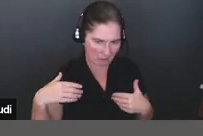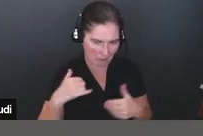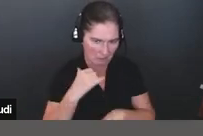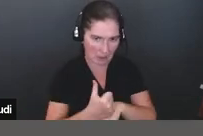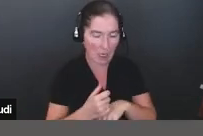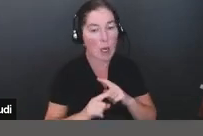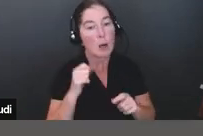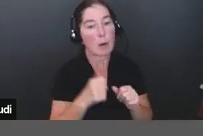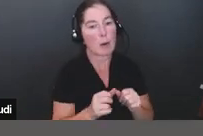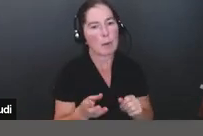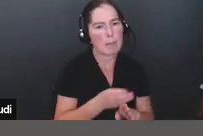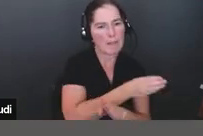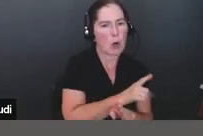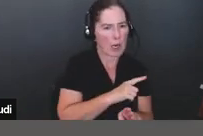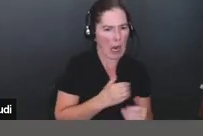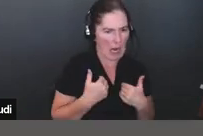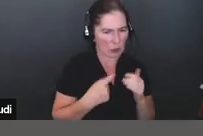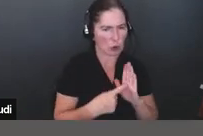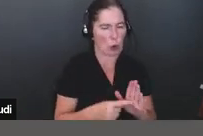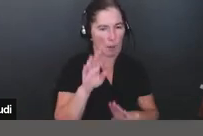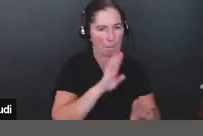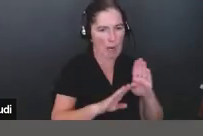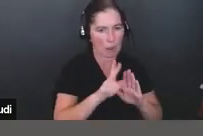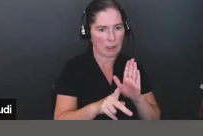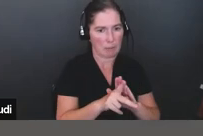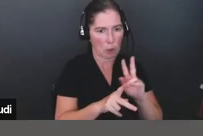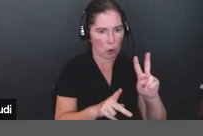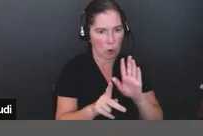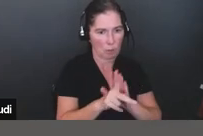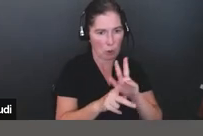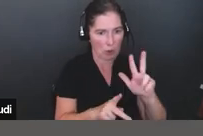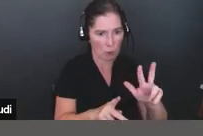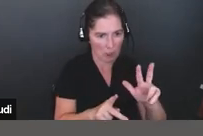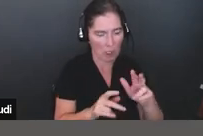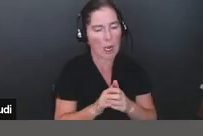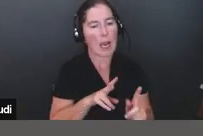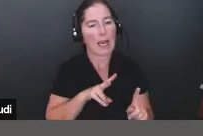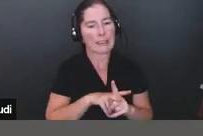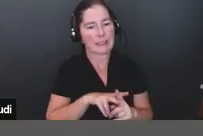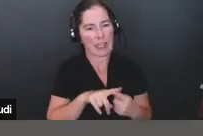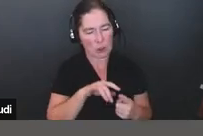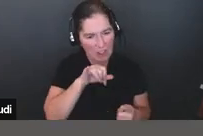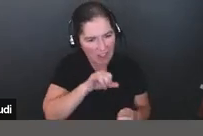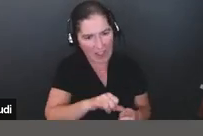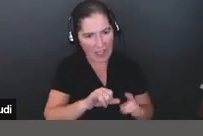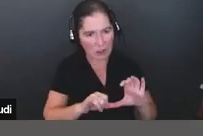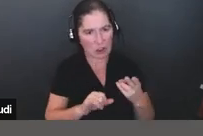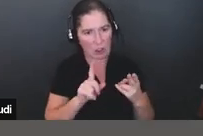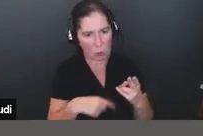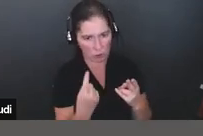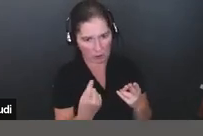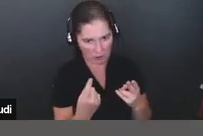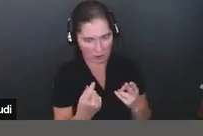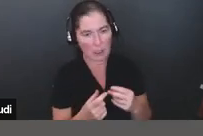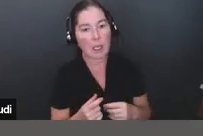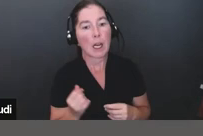biology period two and period three, this is how I can assign to just that channel. If awesome. I decide to let it post to